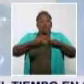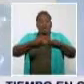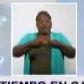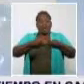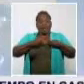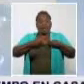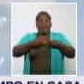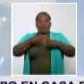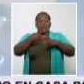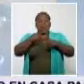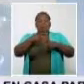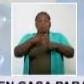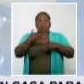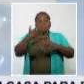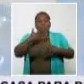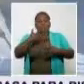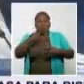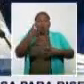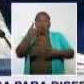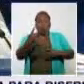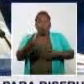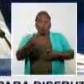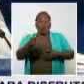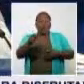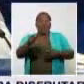a lethality of